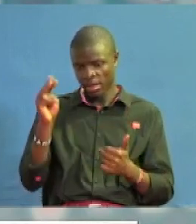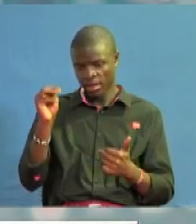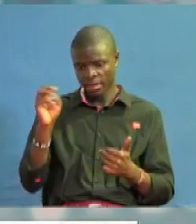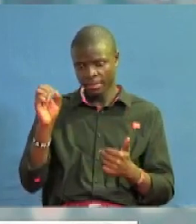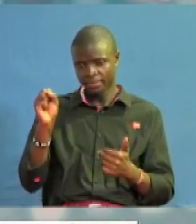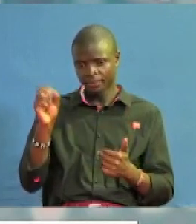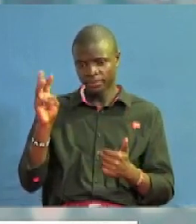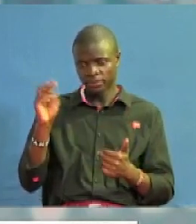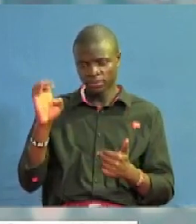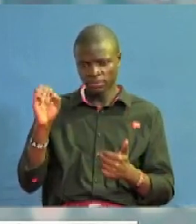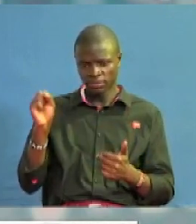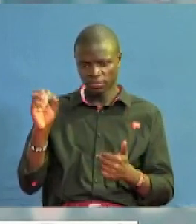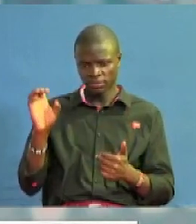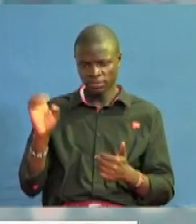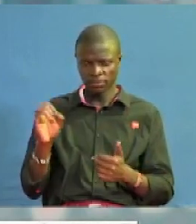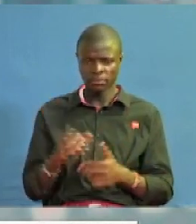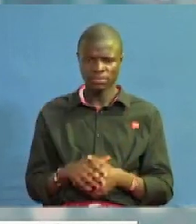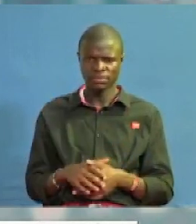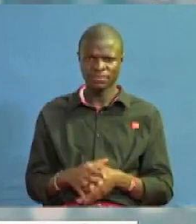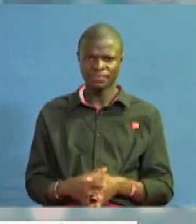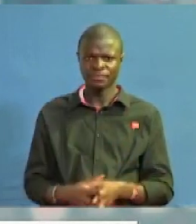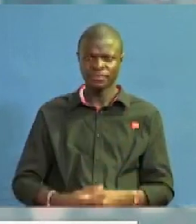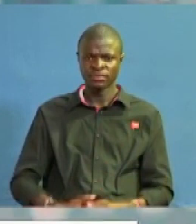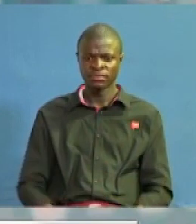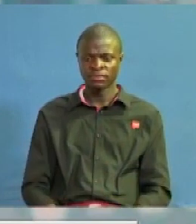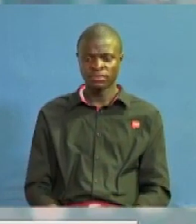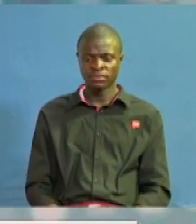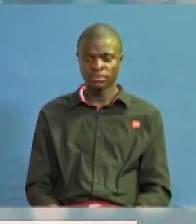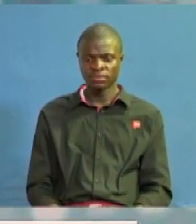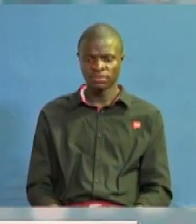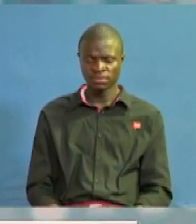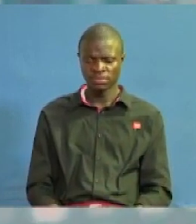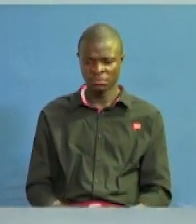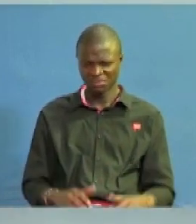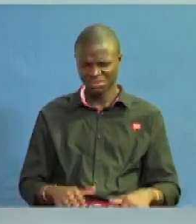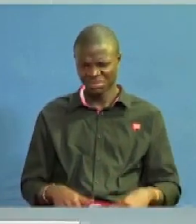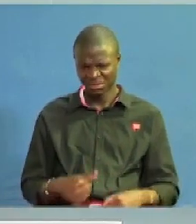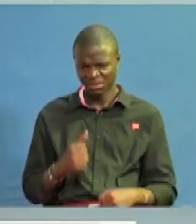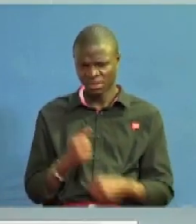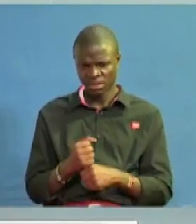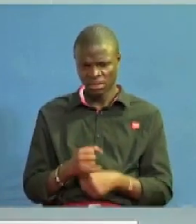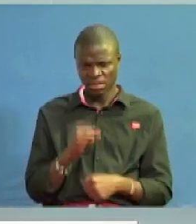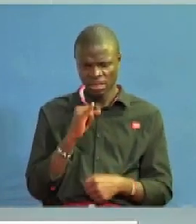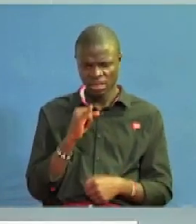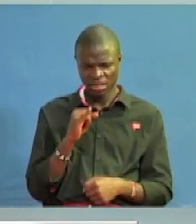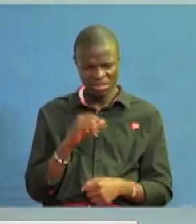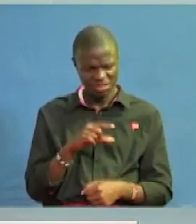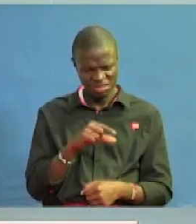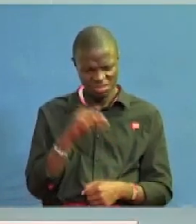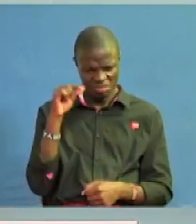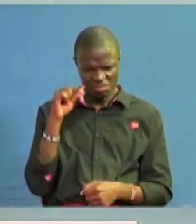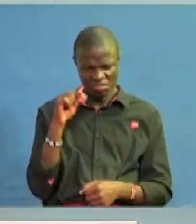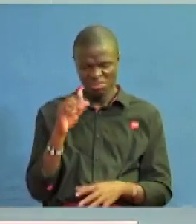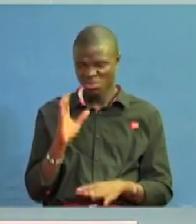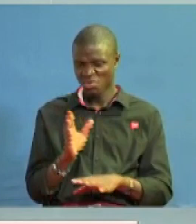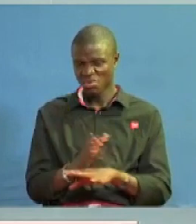be able to trade in the securities exchange. Great. Now, how do I choose the best company for